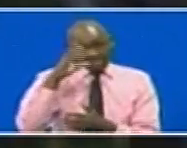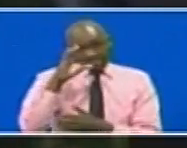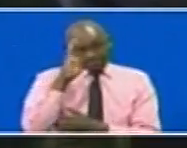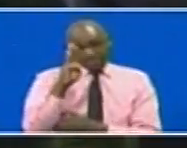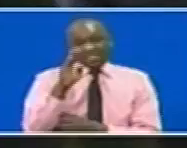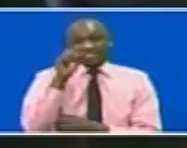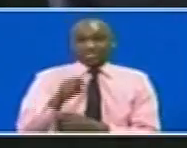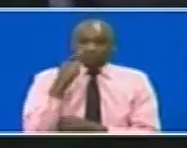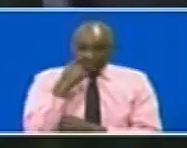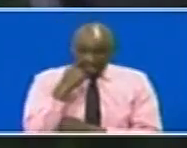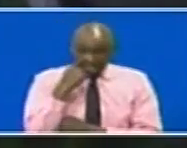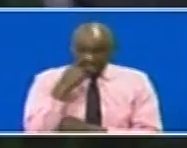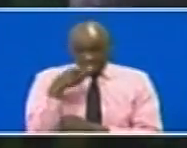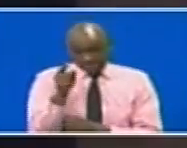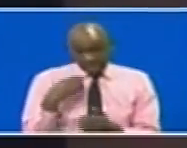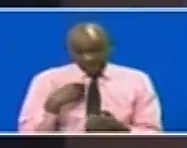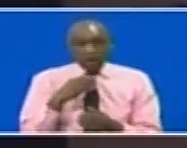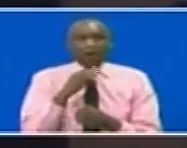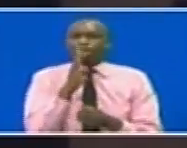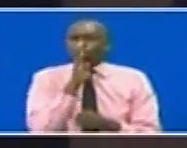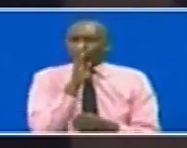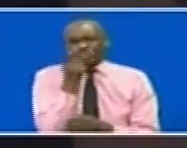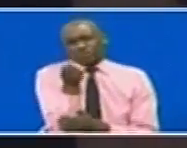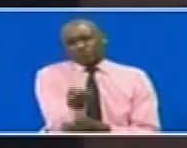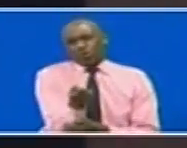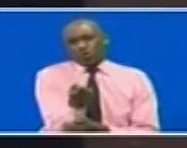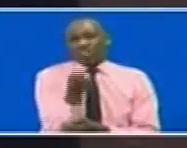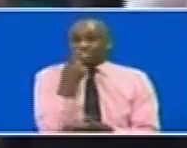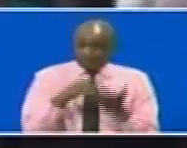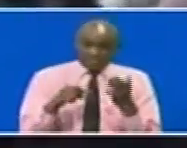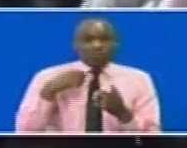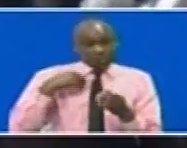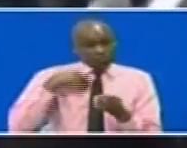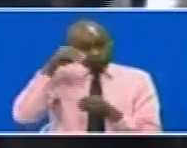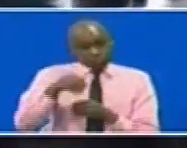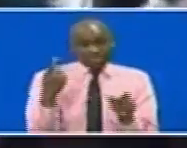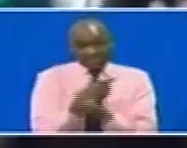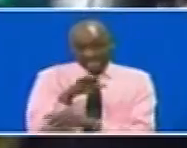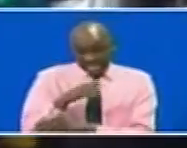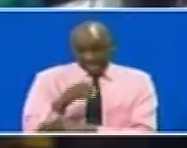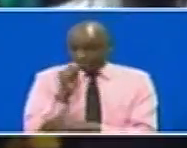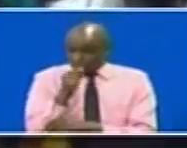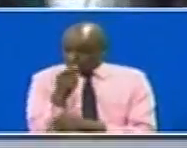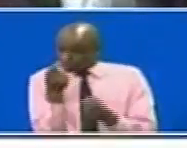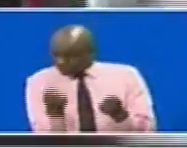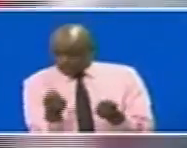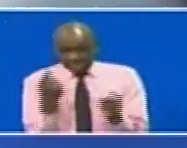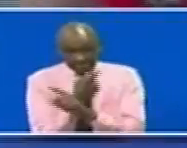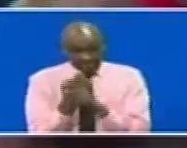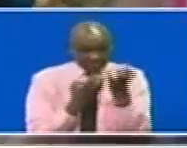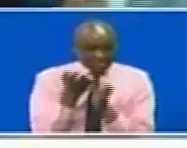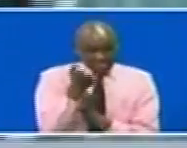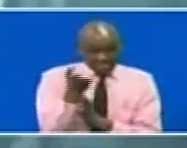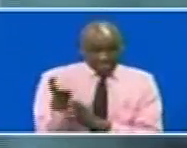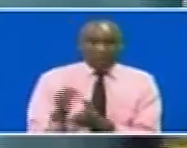South Sudan as opposed to limited borrowing. It hopes to deepen investments even elsewhere by supporting small and medium enterprises